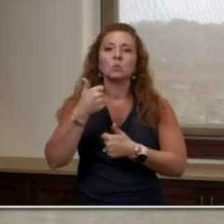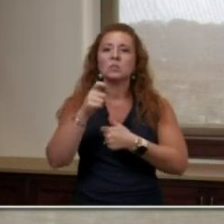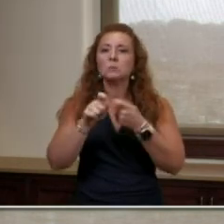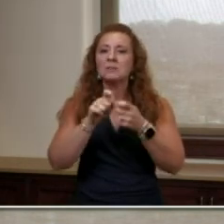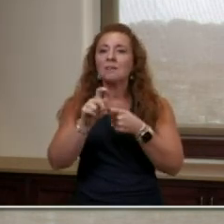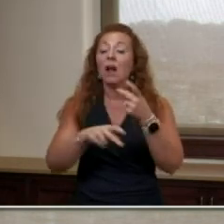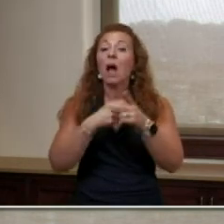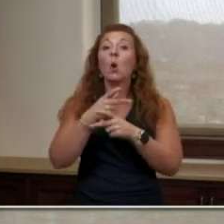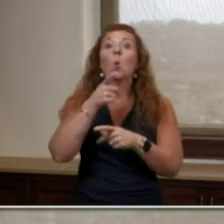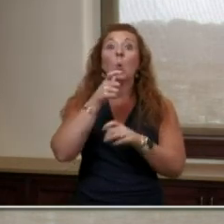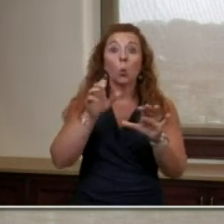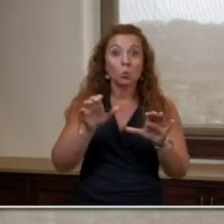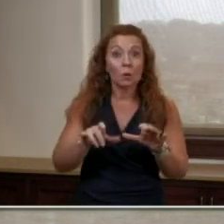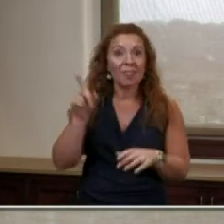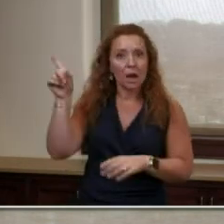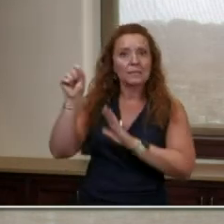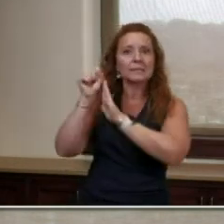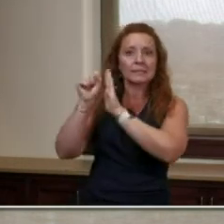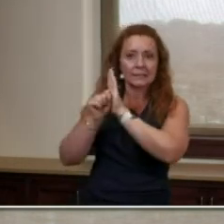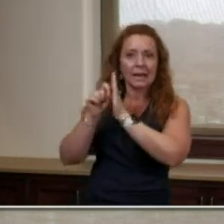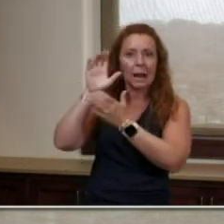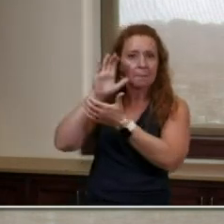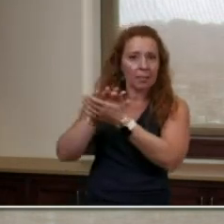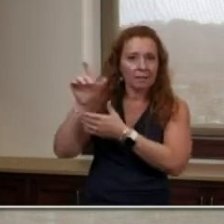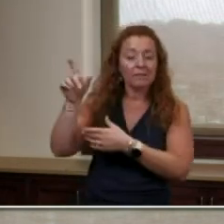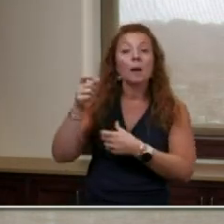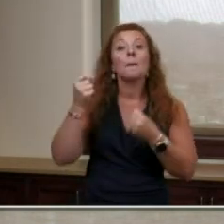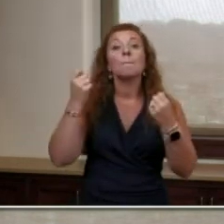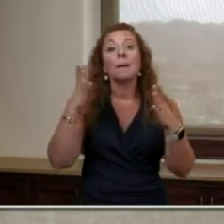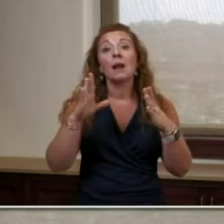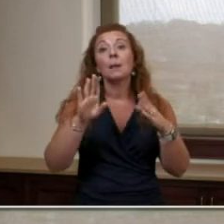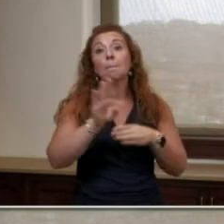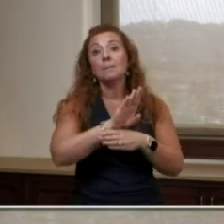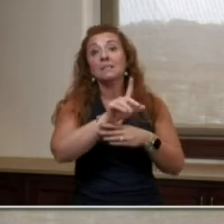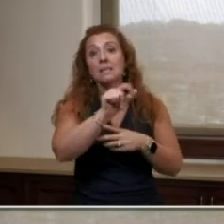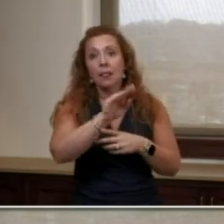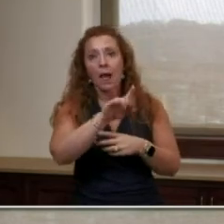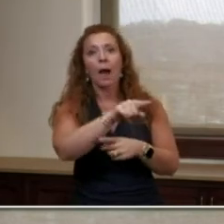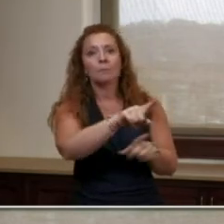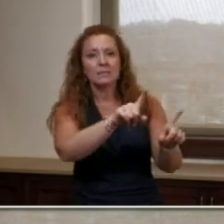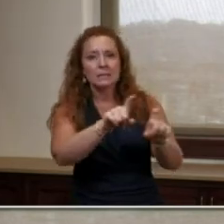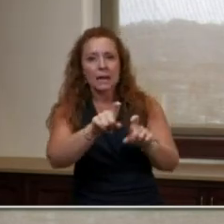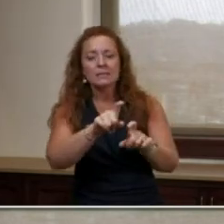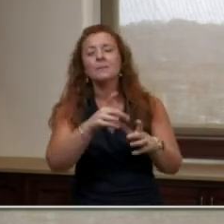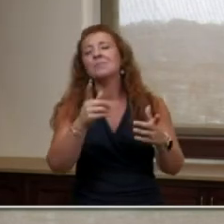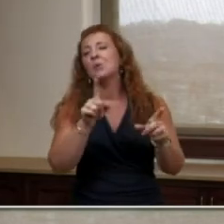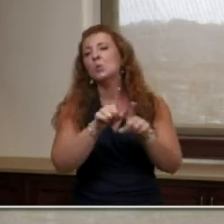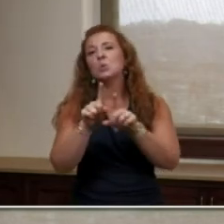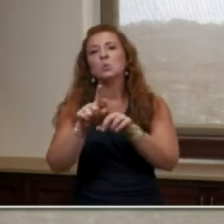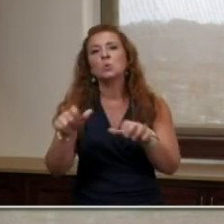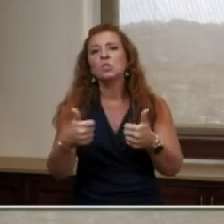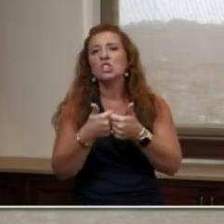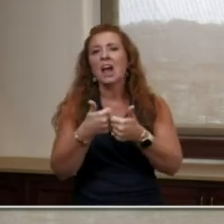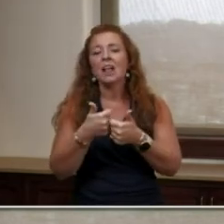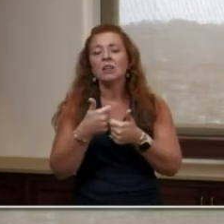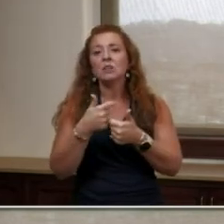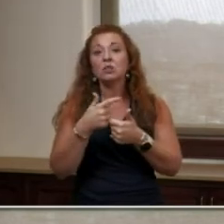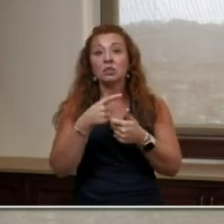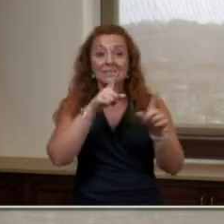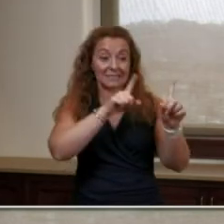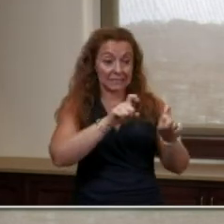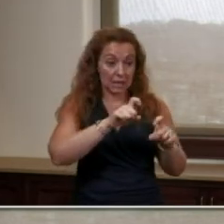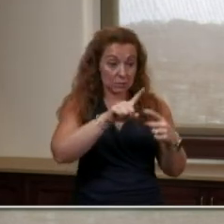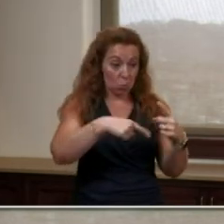the state is starting to do that. Many of the commercial labs are doing it. There's also a challenge with timing of when tests are